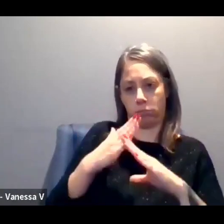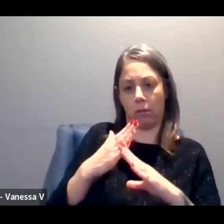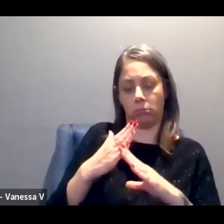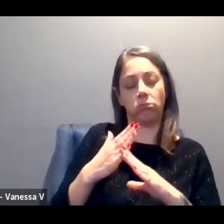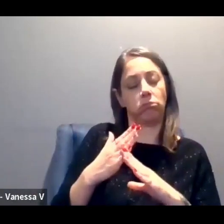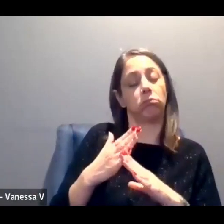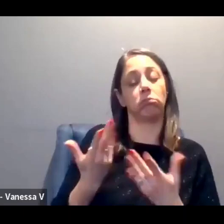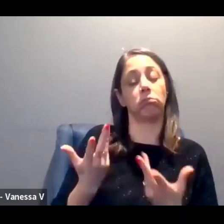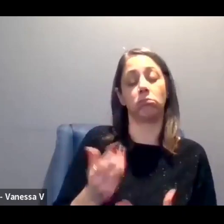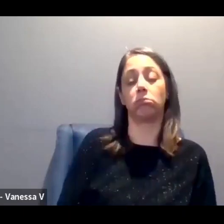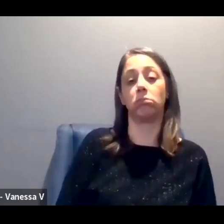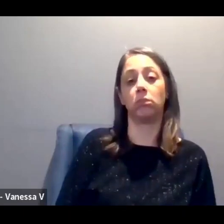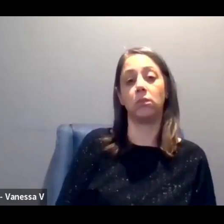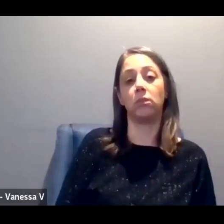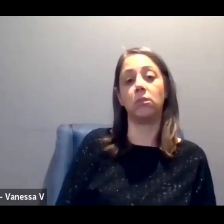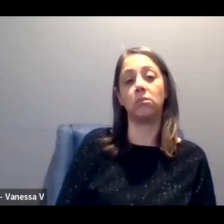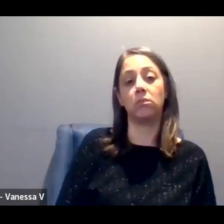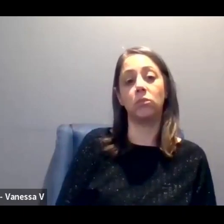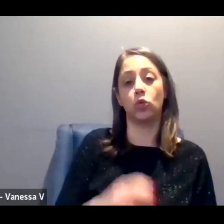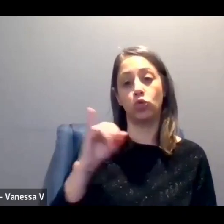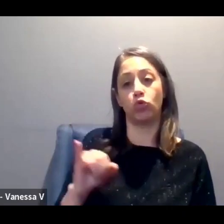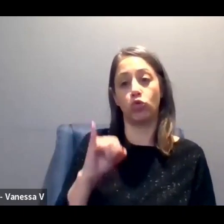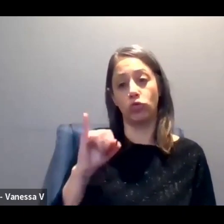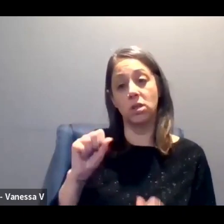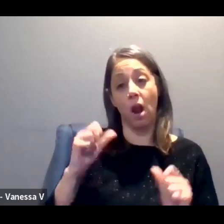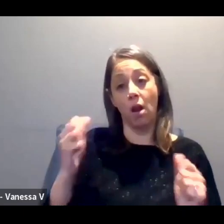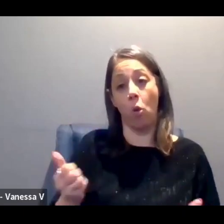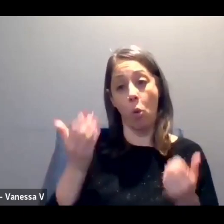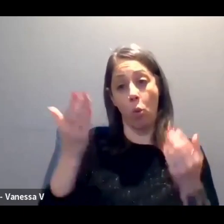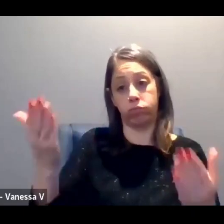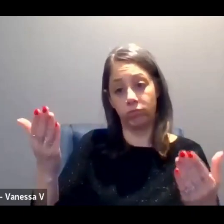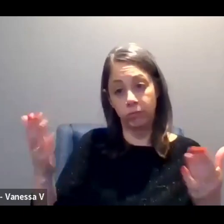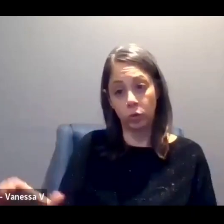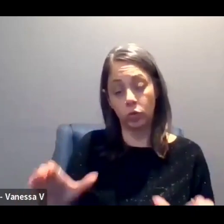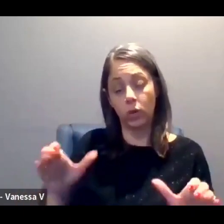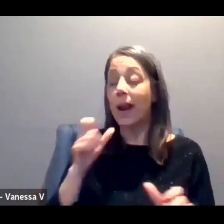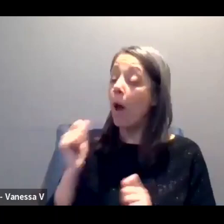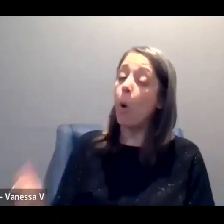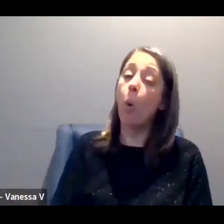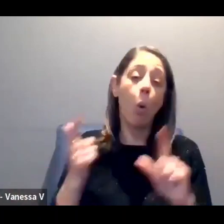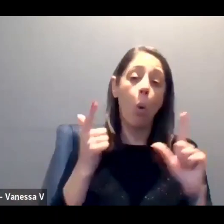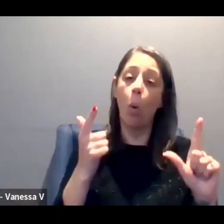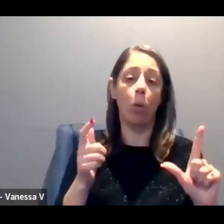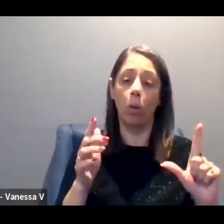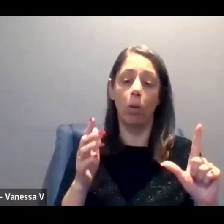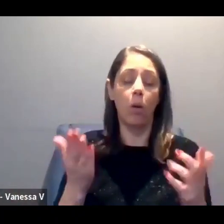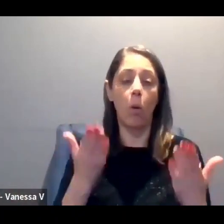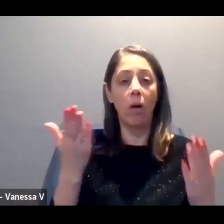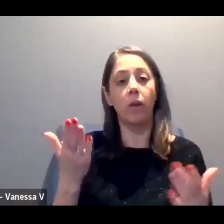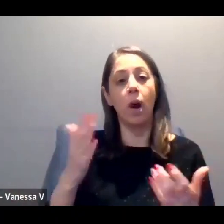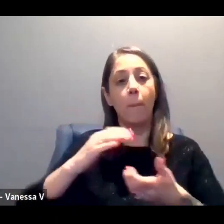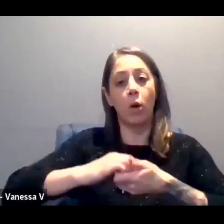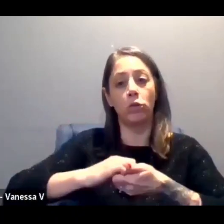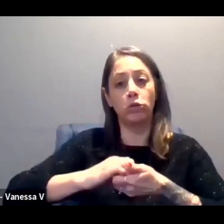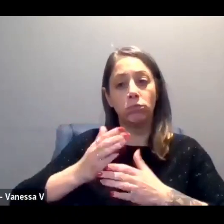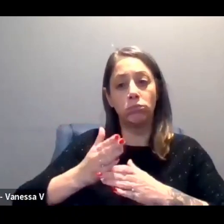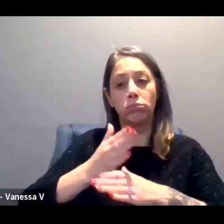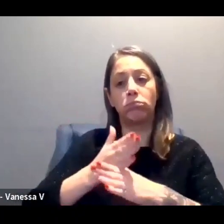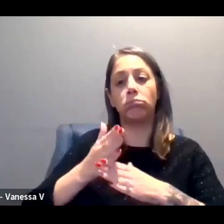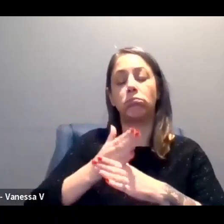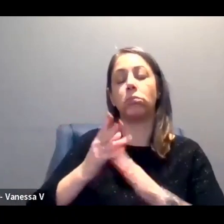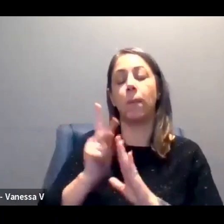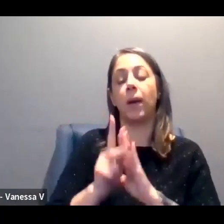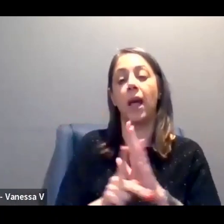too that these insurance companies can offer and do. And again, not all of them offer partnership policies, but